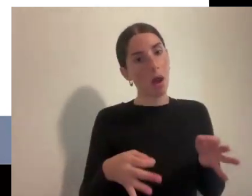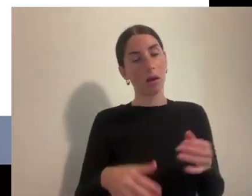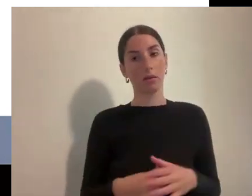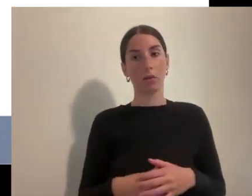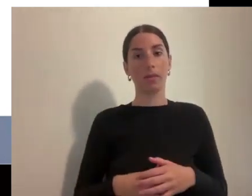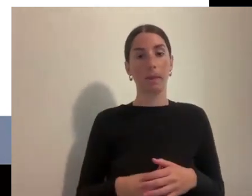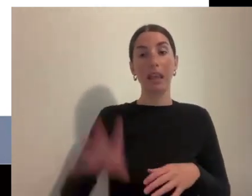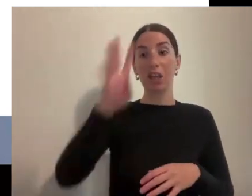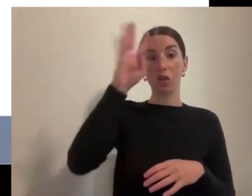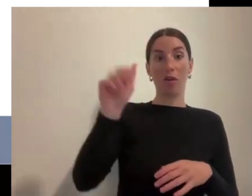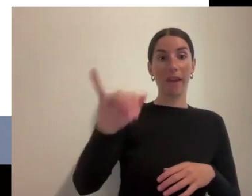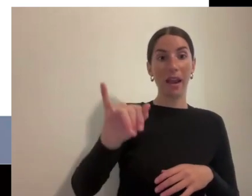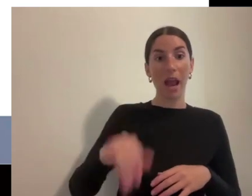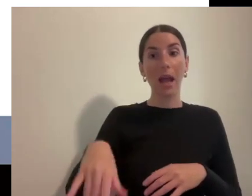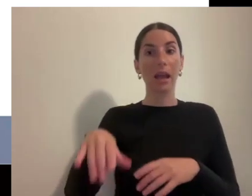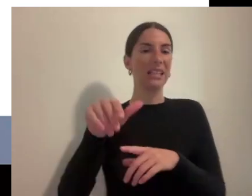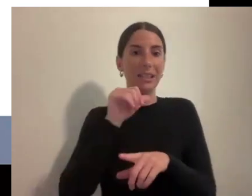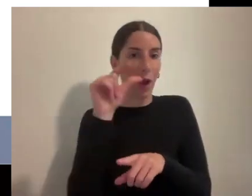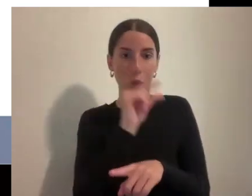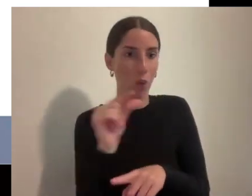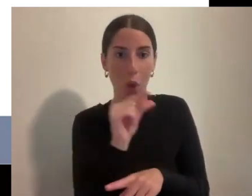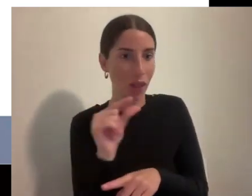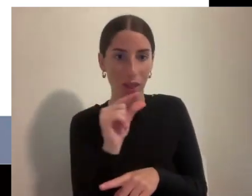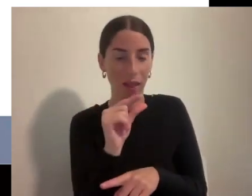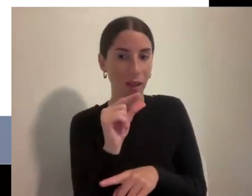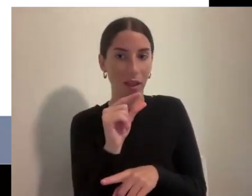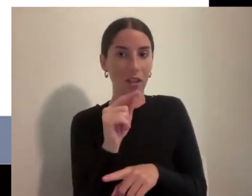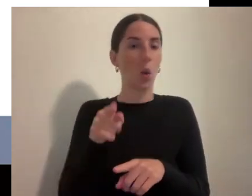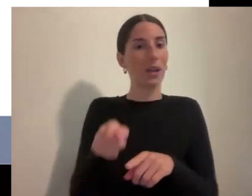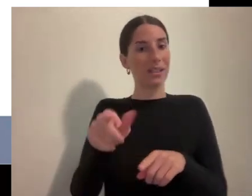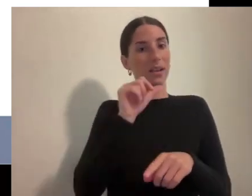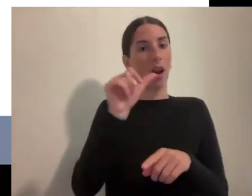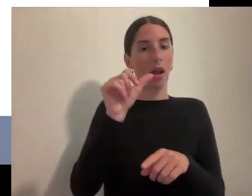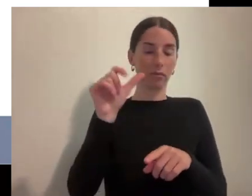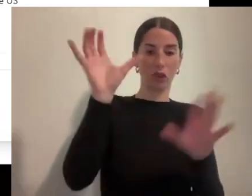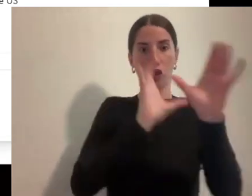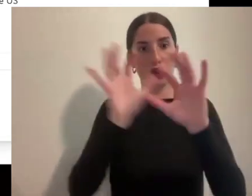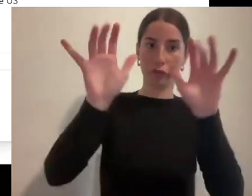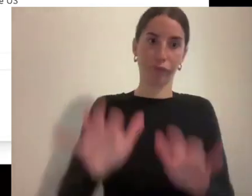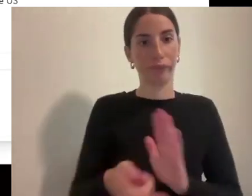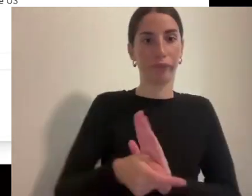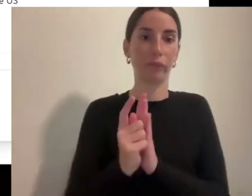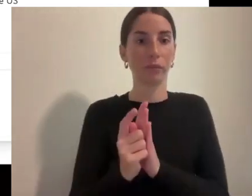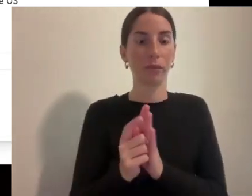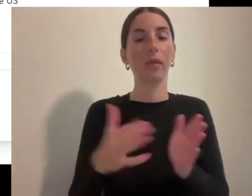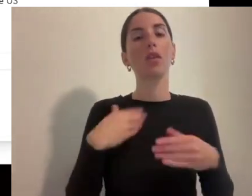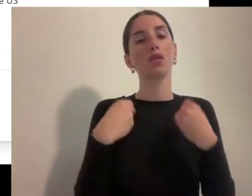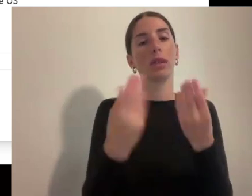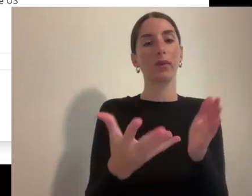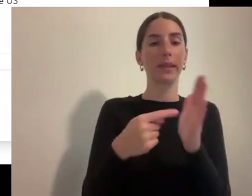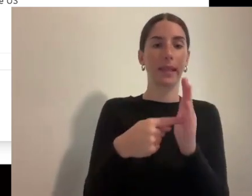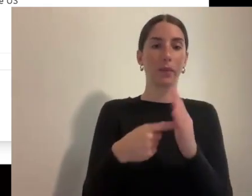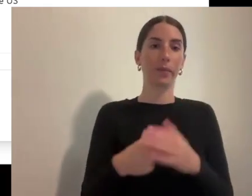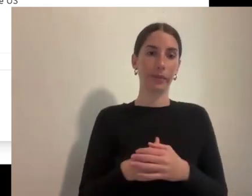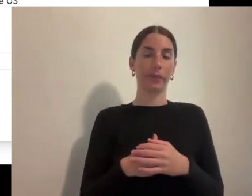ChatGPT, Claude, etc., is not Google. So it's not, doing a search right away. Let me show you some examples.